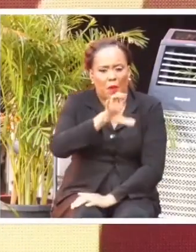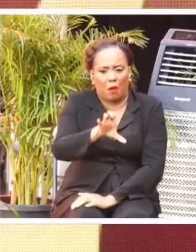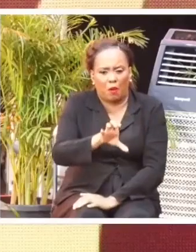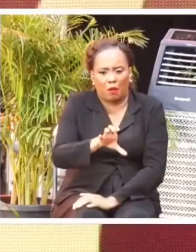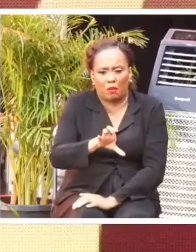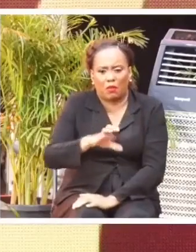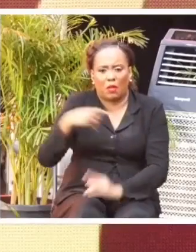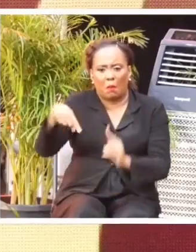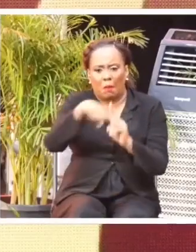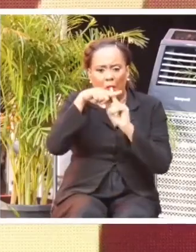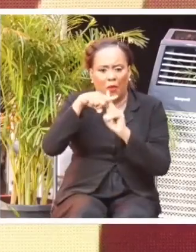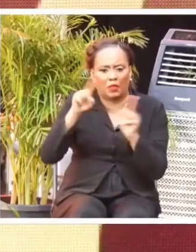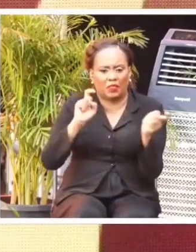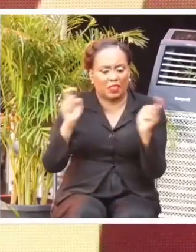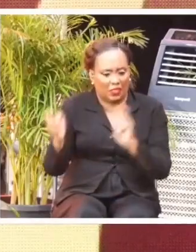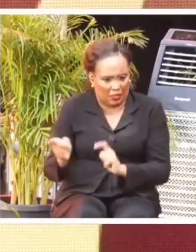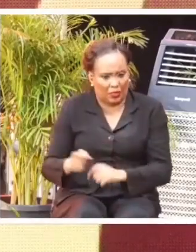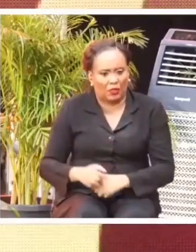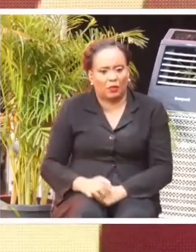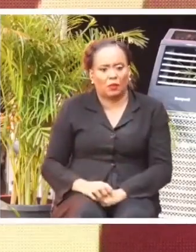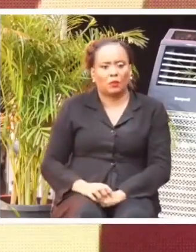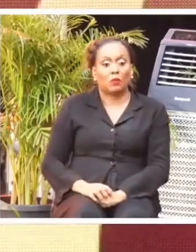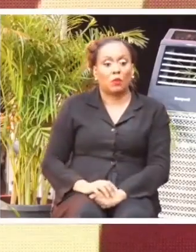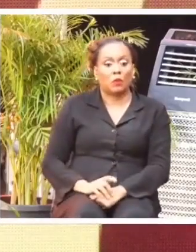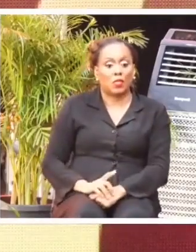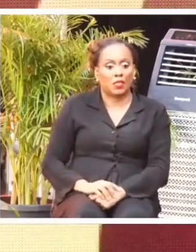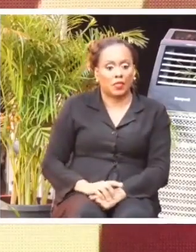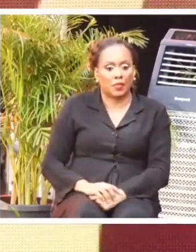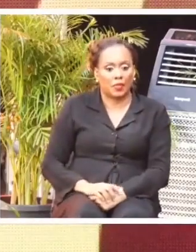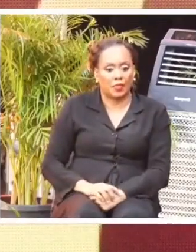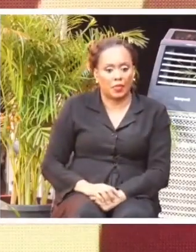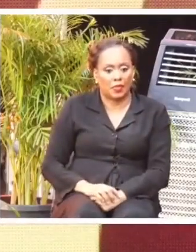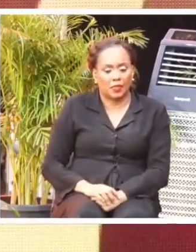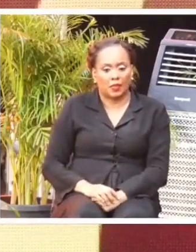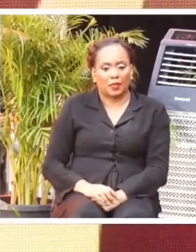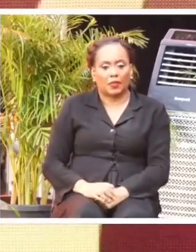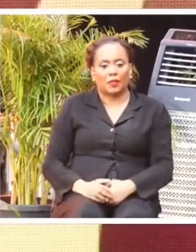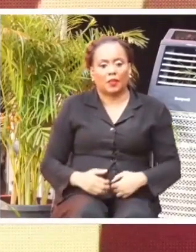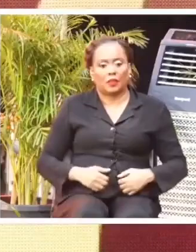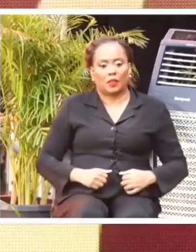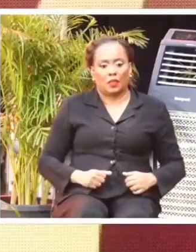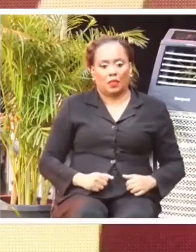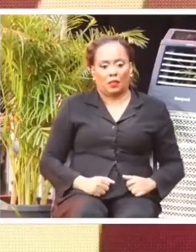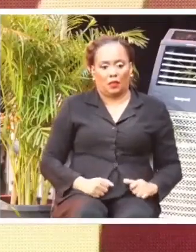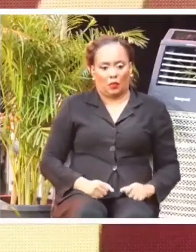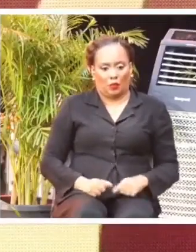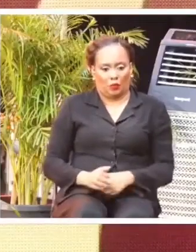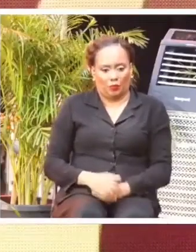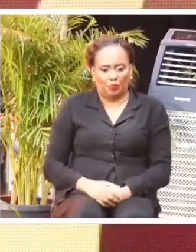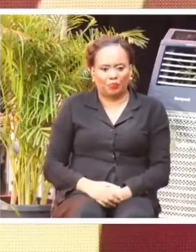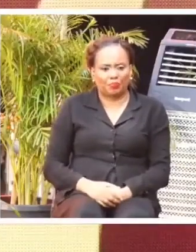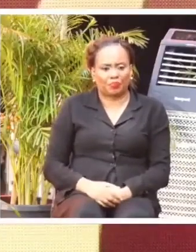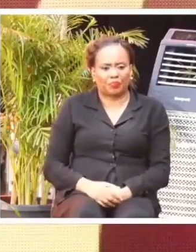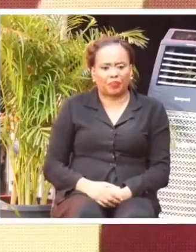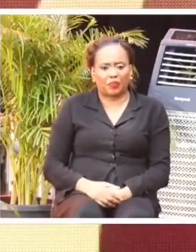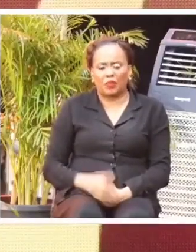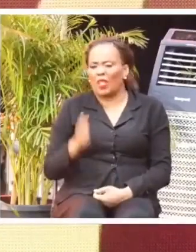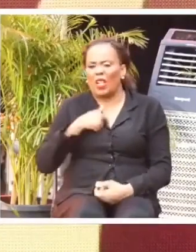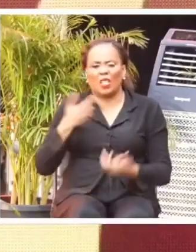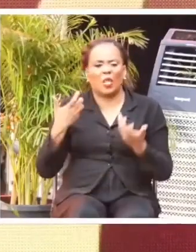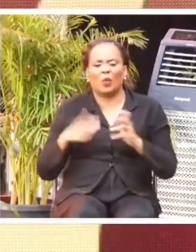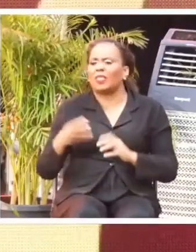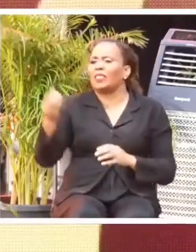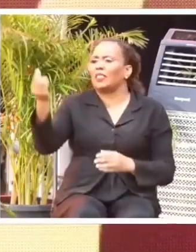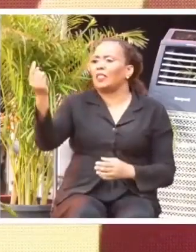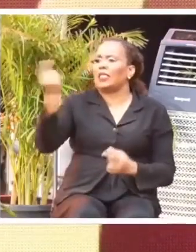create positive change. Don't just identify the problems for me from now on. Tell me what the solution is.